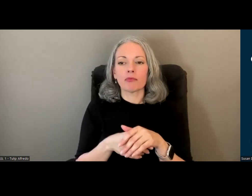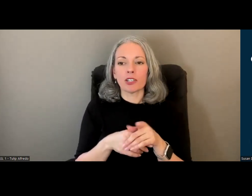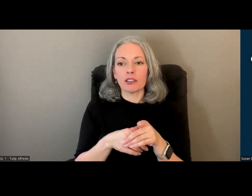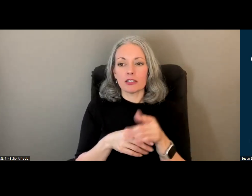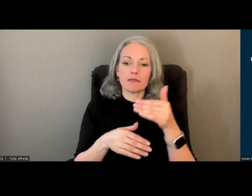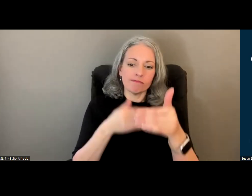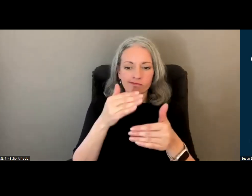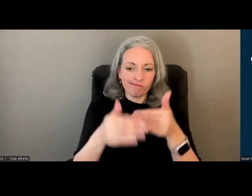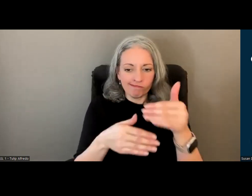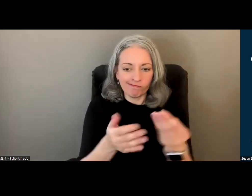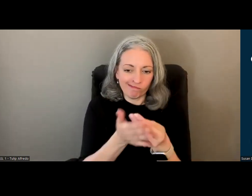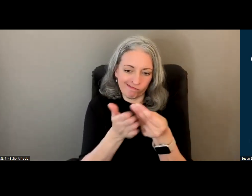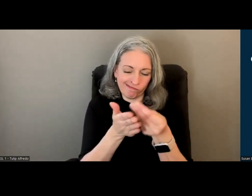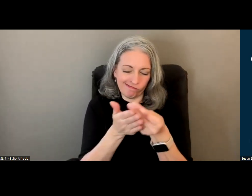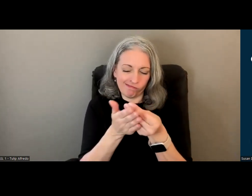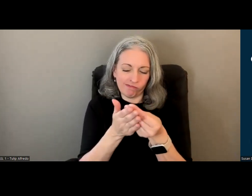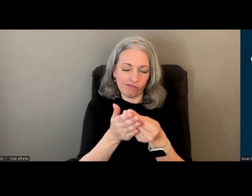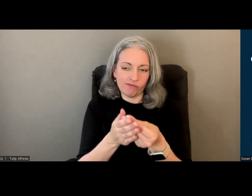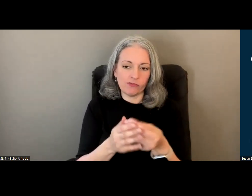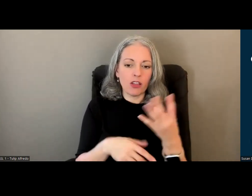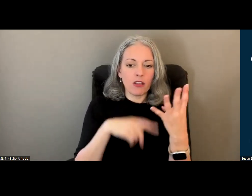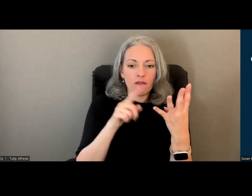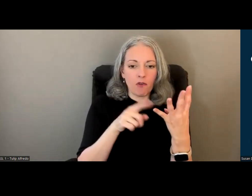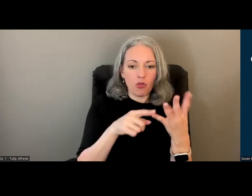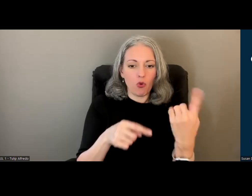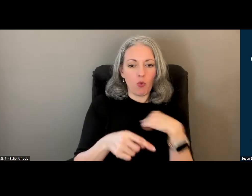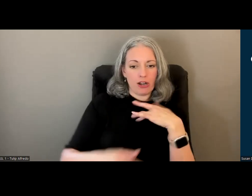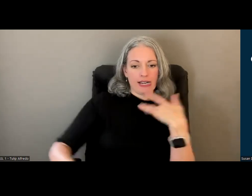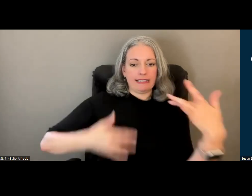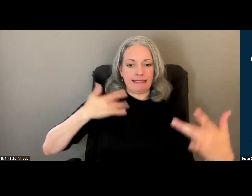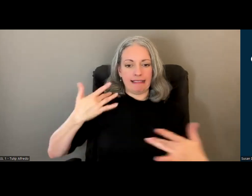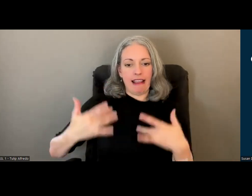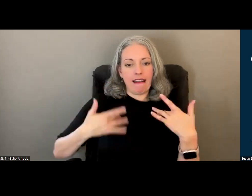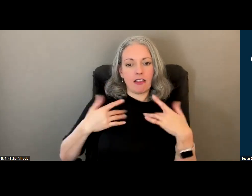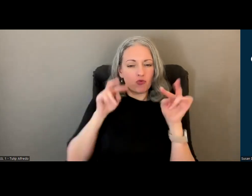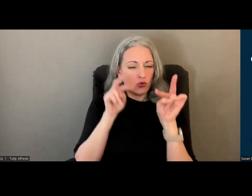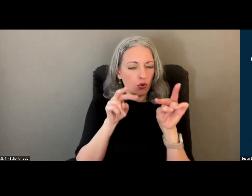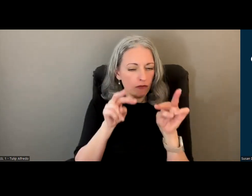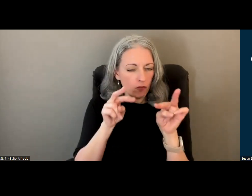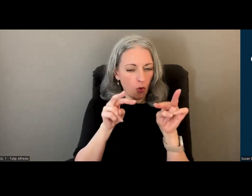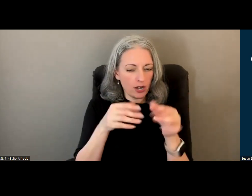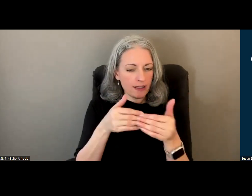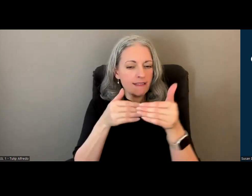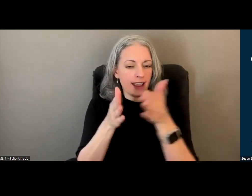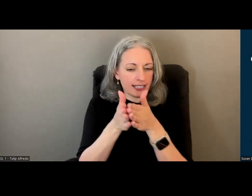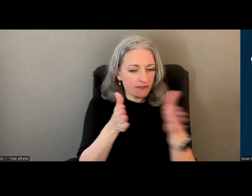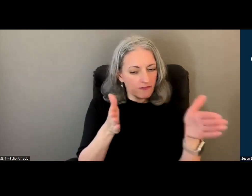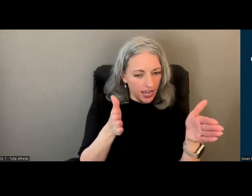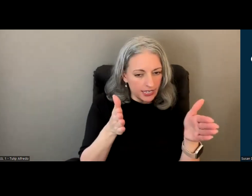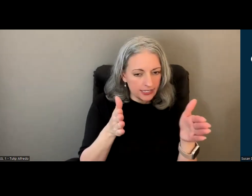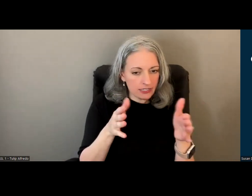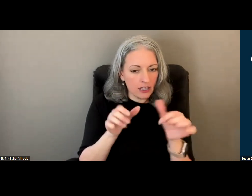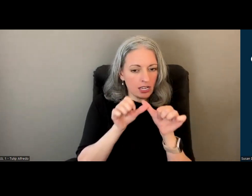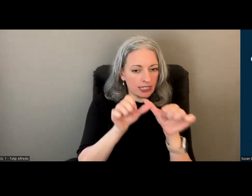sequencing of the budget. Fourth, we're very excited to be moving forward on the next phase of our long-term services and